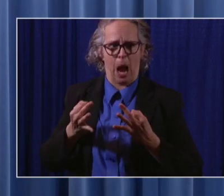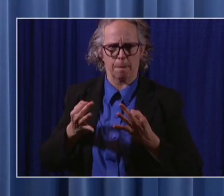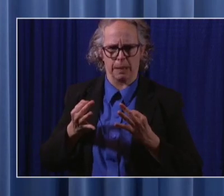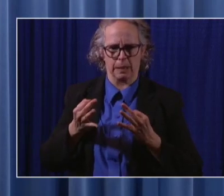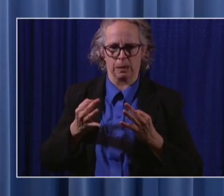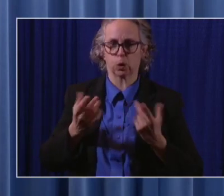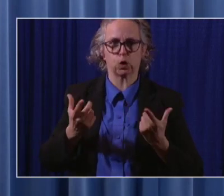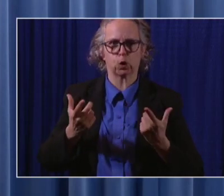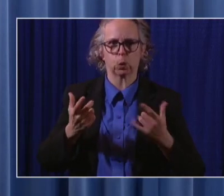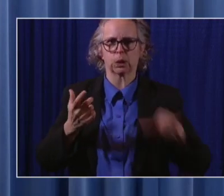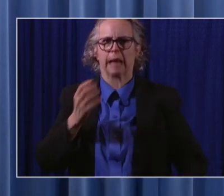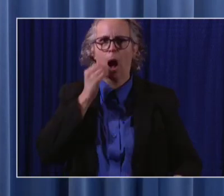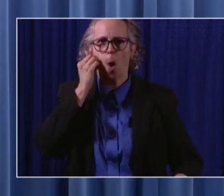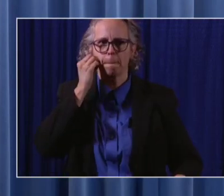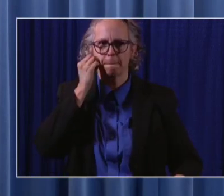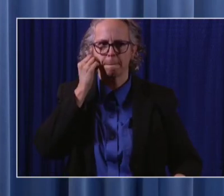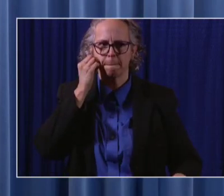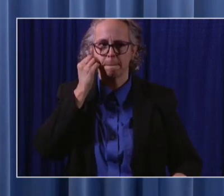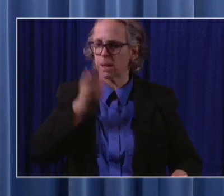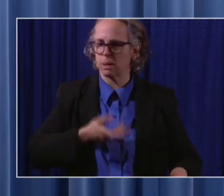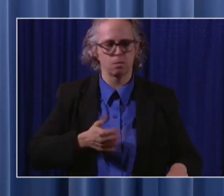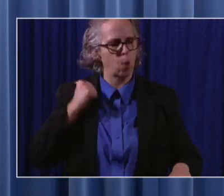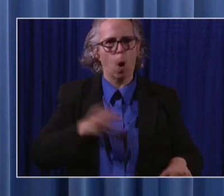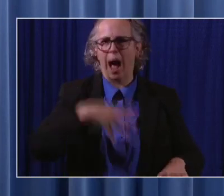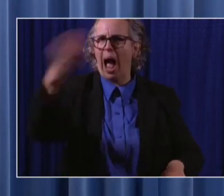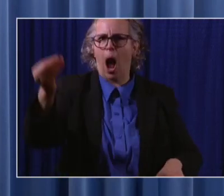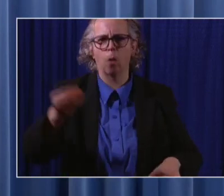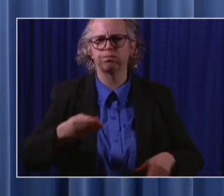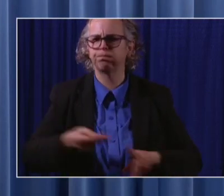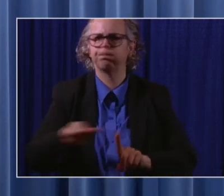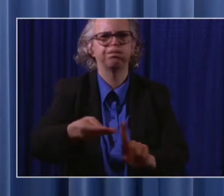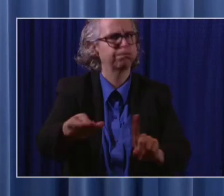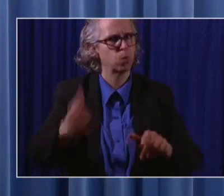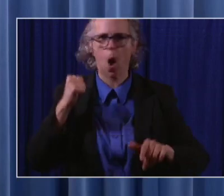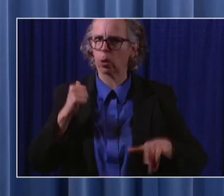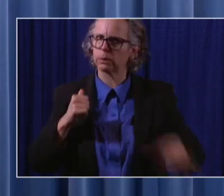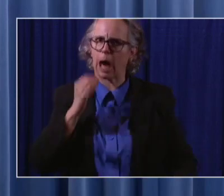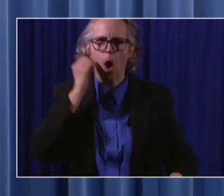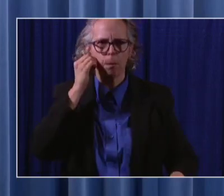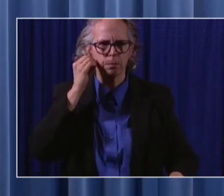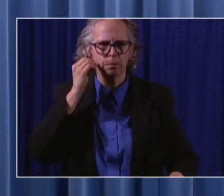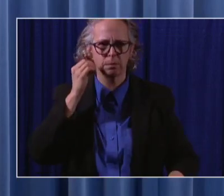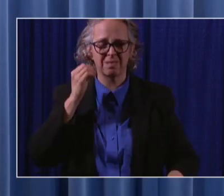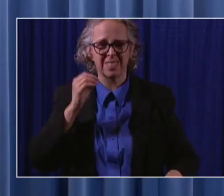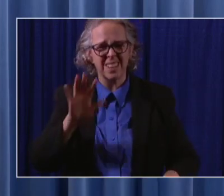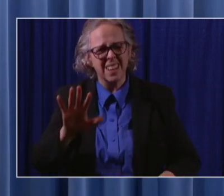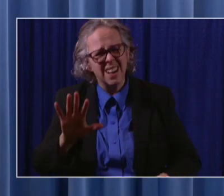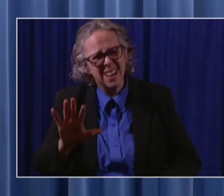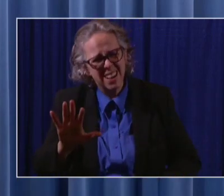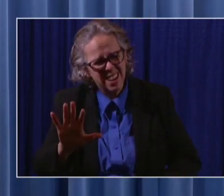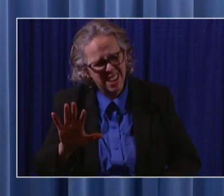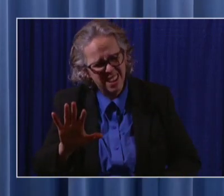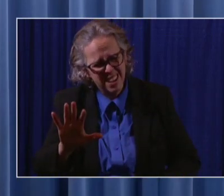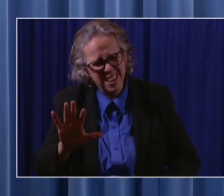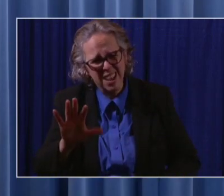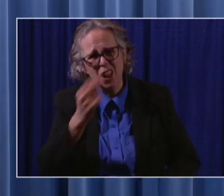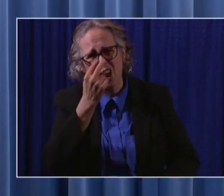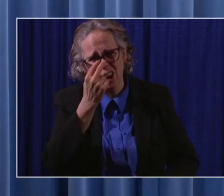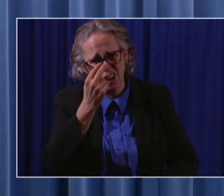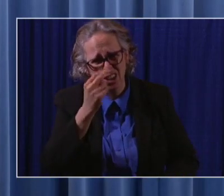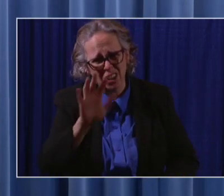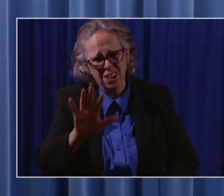spreading even further. Look, we do not want to shut down Ohio bars and